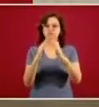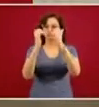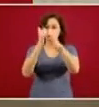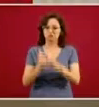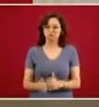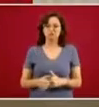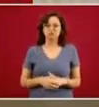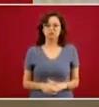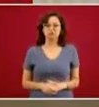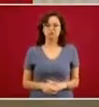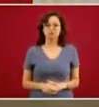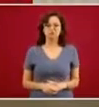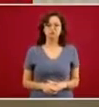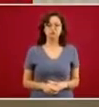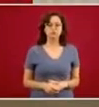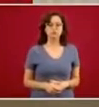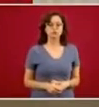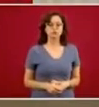happen after April the 30th?